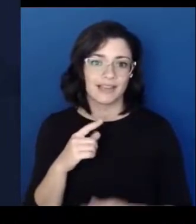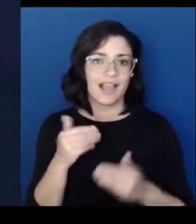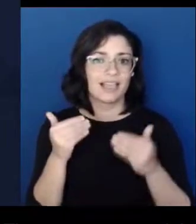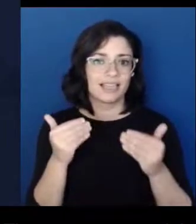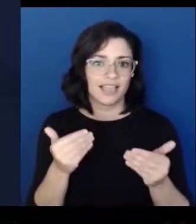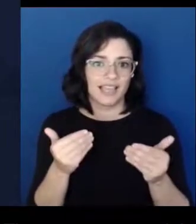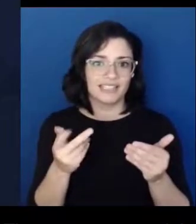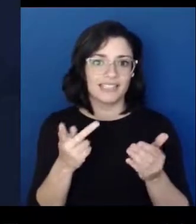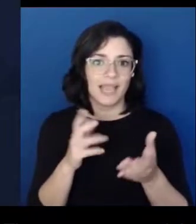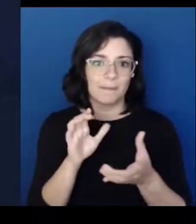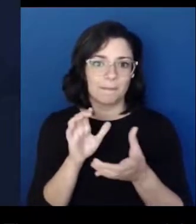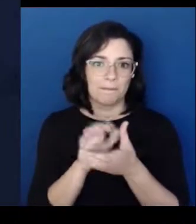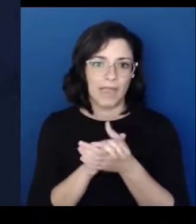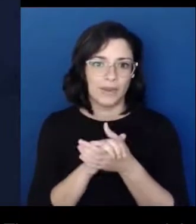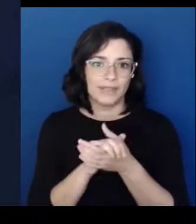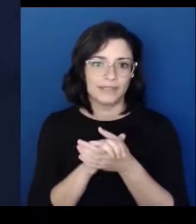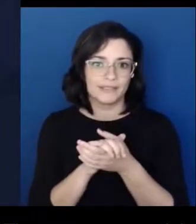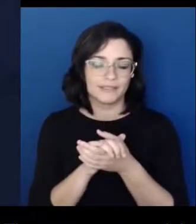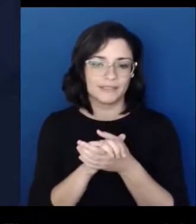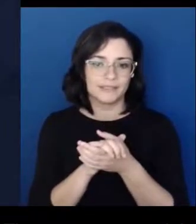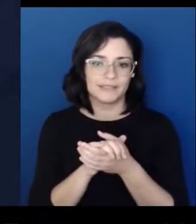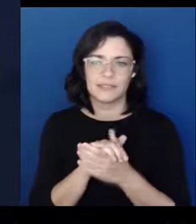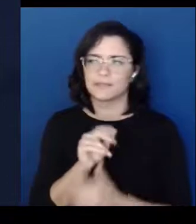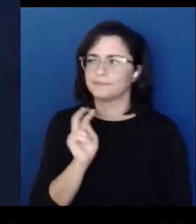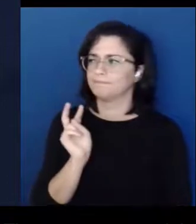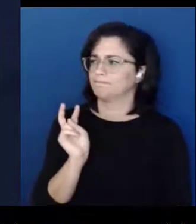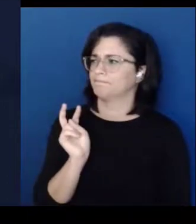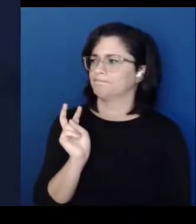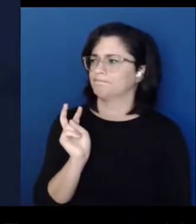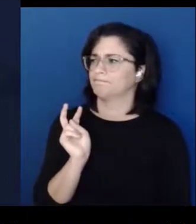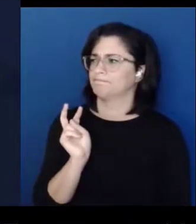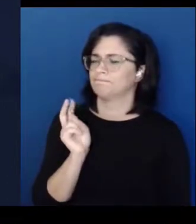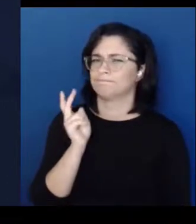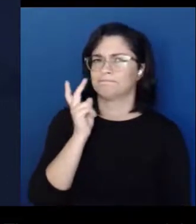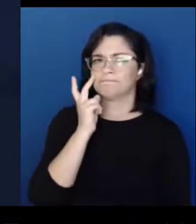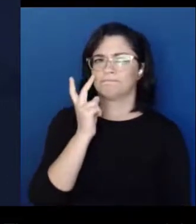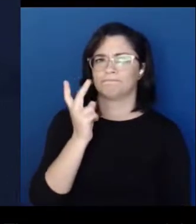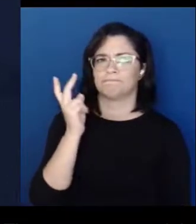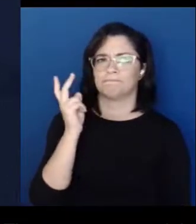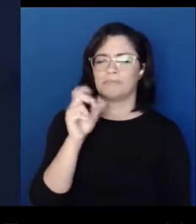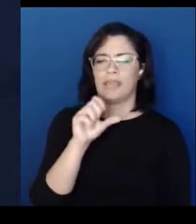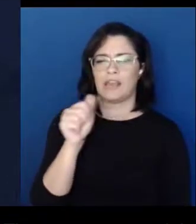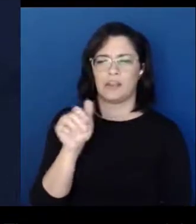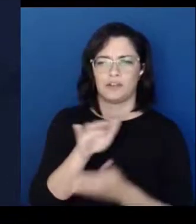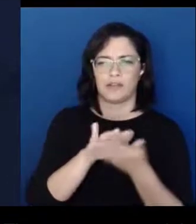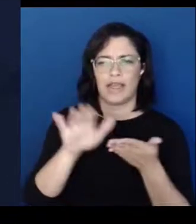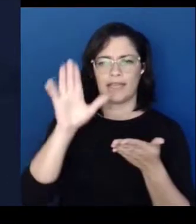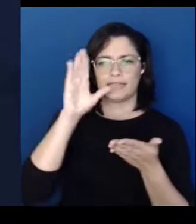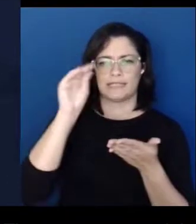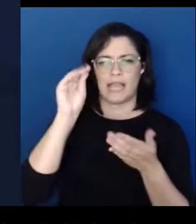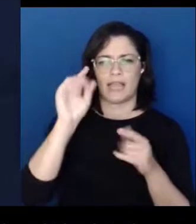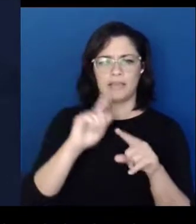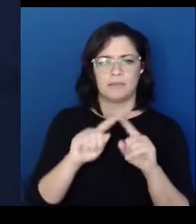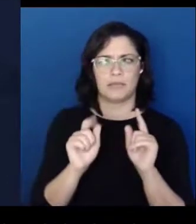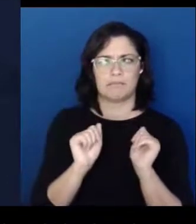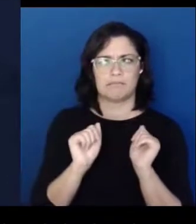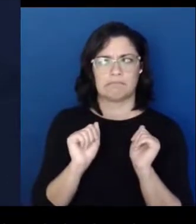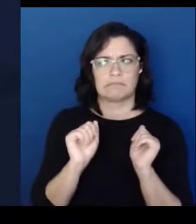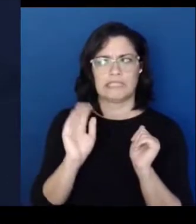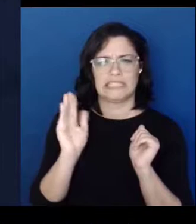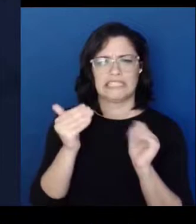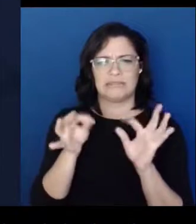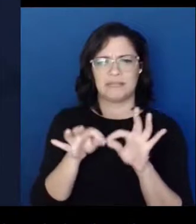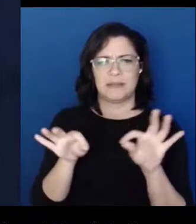I might have thought back to that other guy, but I thought, well, this seems important. I'm not going to muck this one up. So I verified